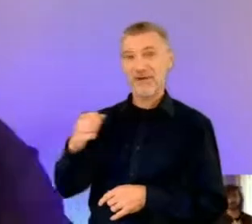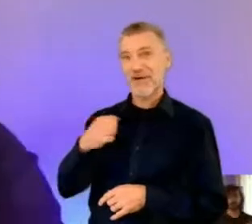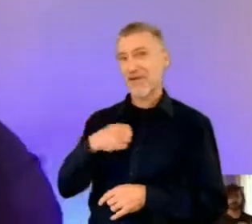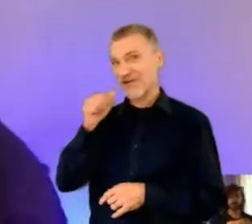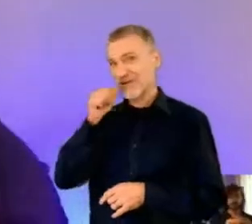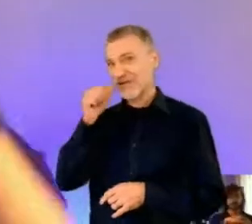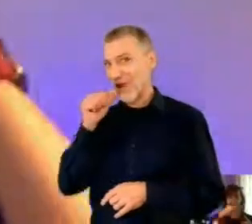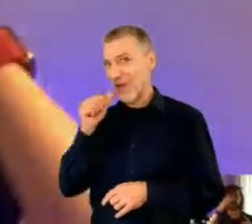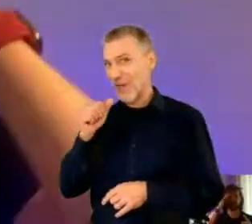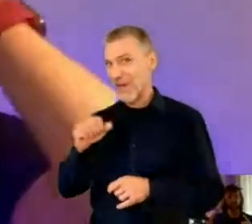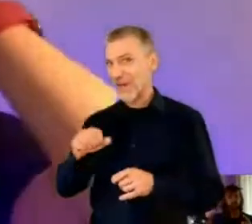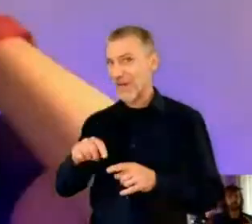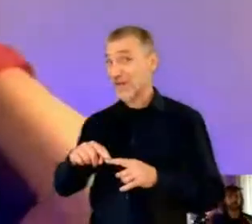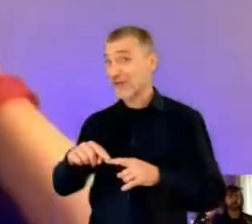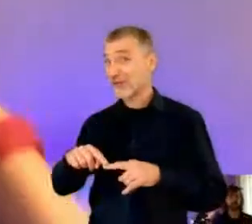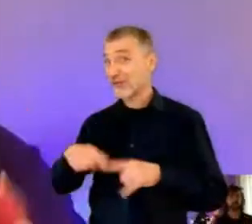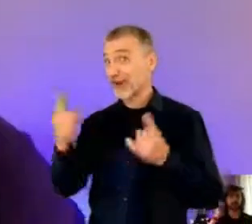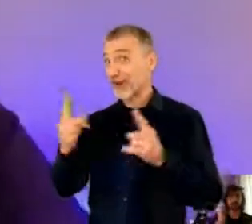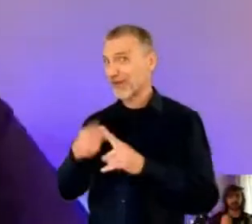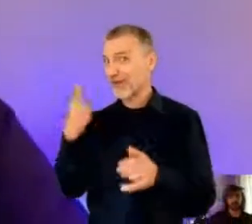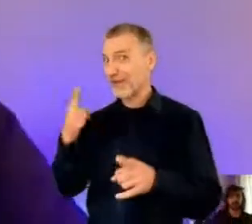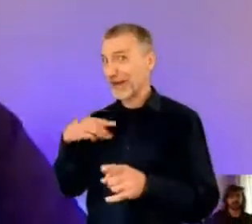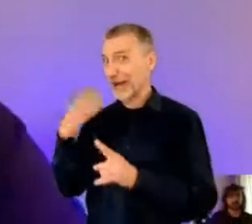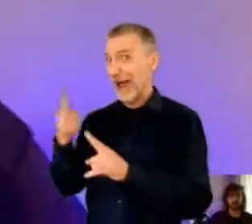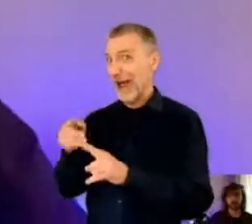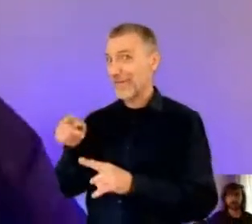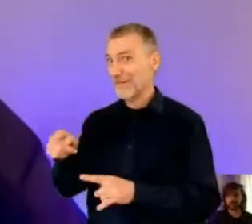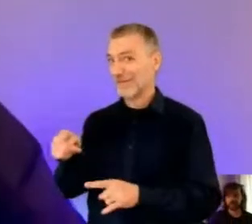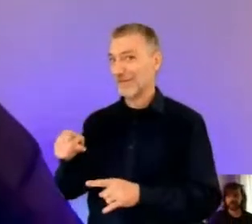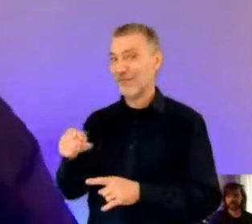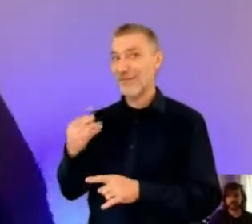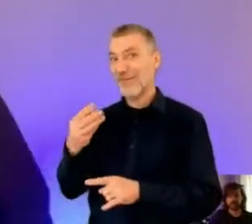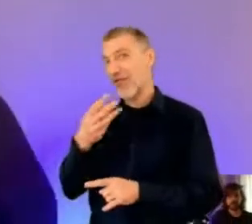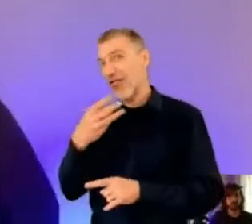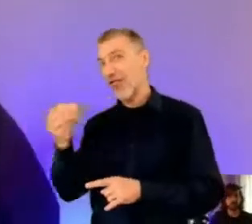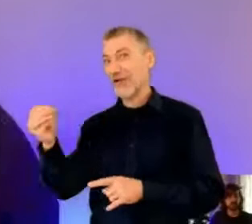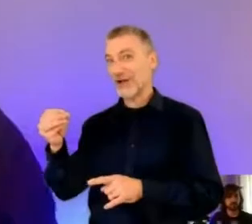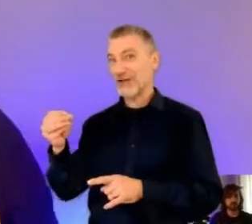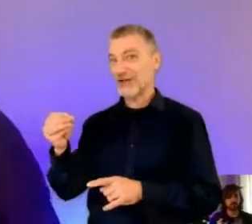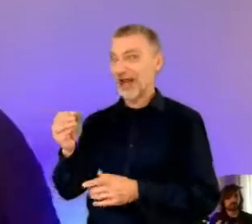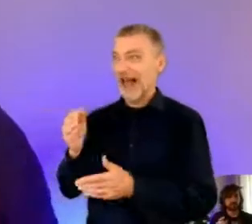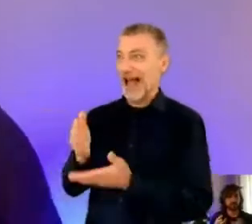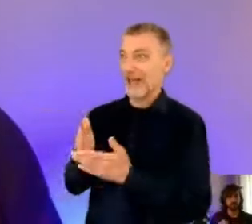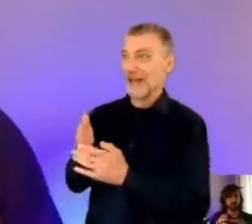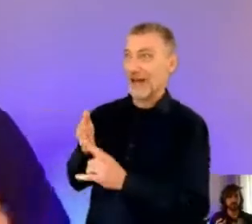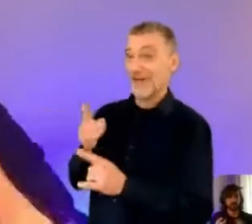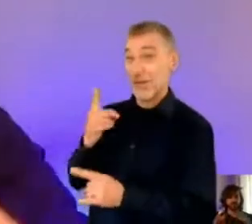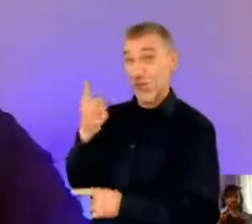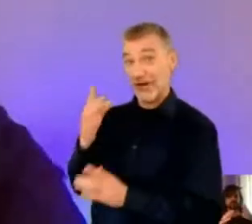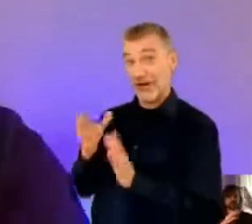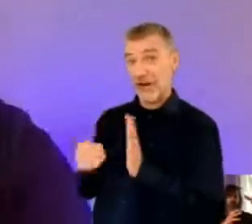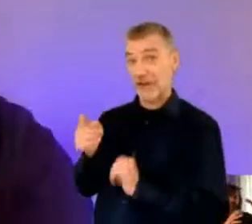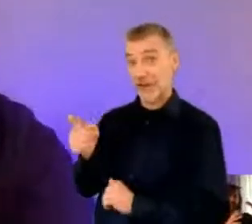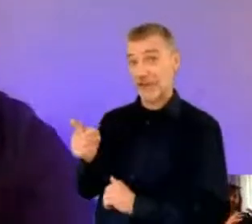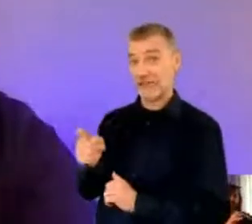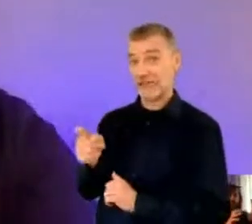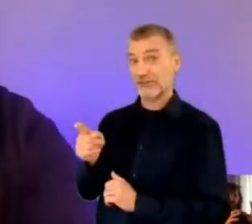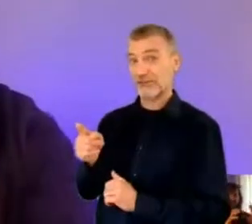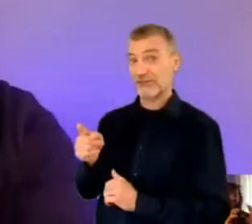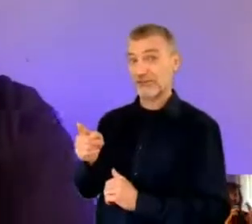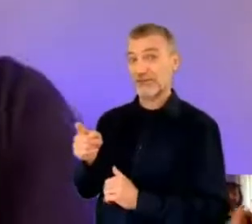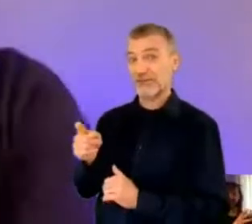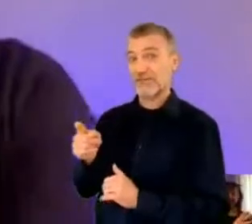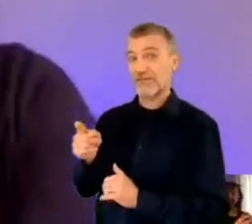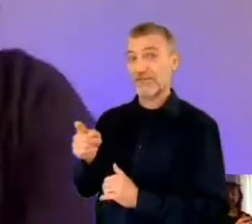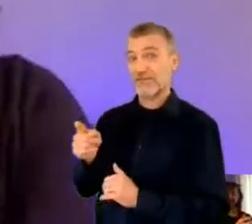an electric aircraft, and that's like 300 miles an hour with our axial plane. That's one of the ways we're doing, so that's the future, essentially.